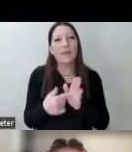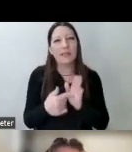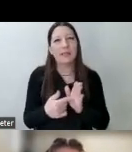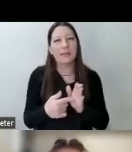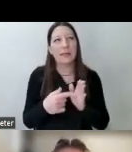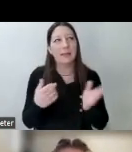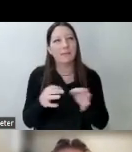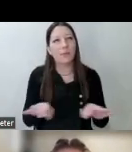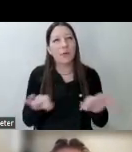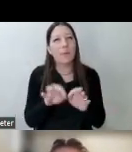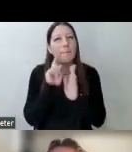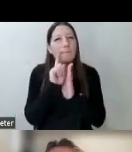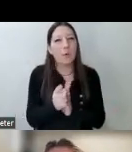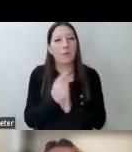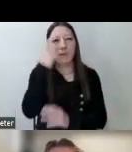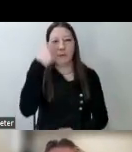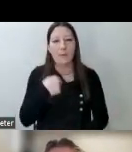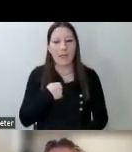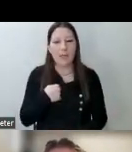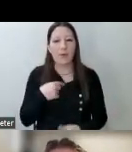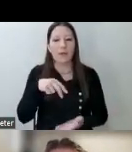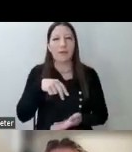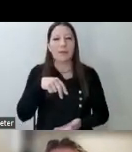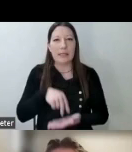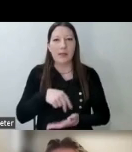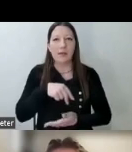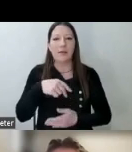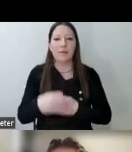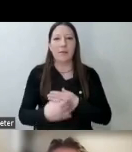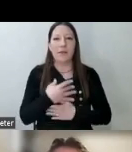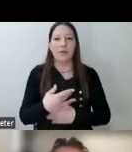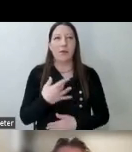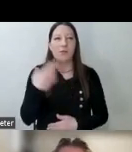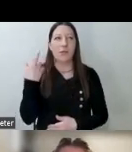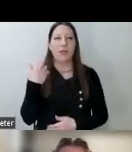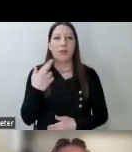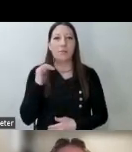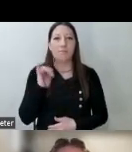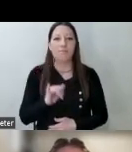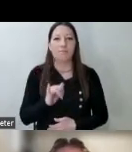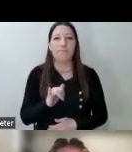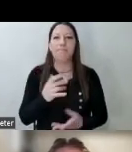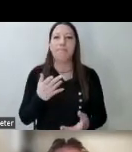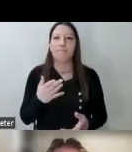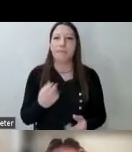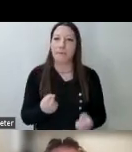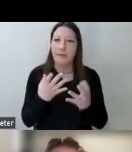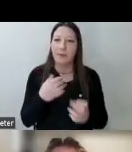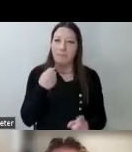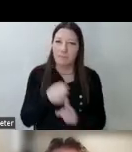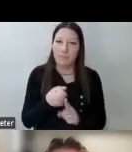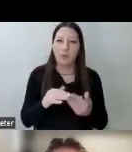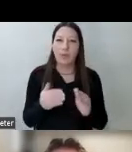approaching the impact wildfires have on individuals, landscapes, and communities. Now, I don't mean to compare this event to